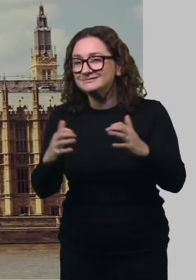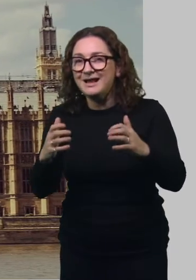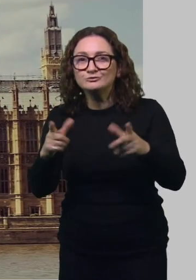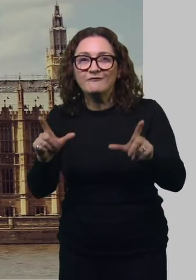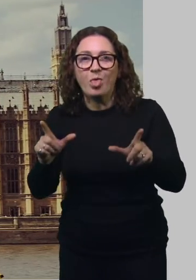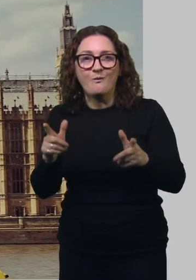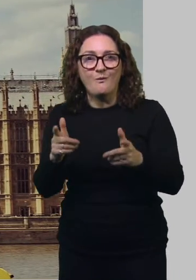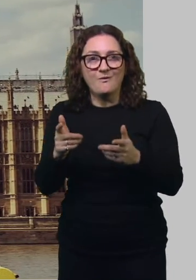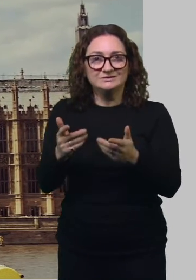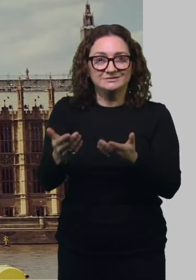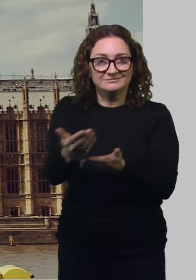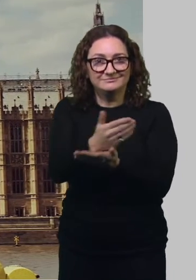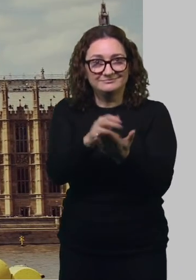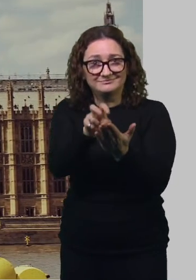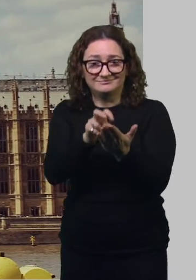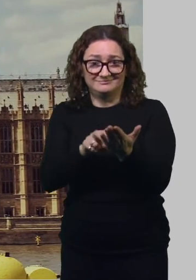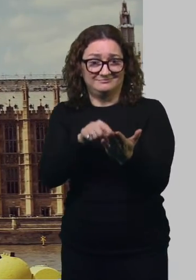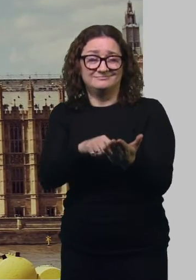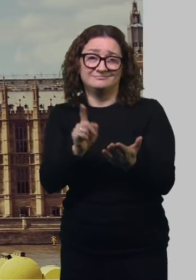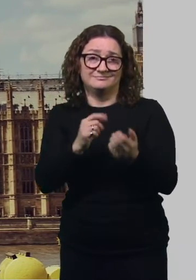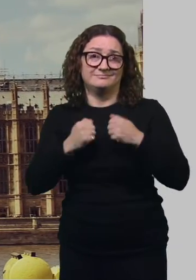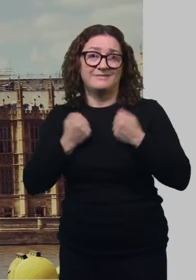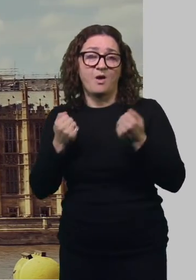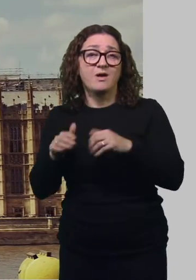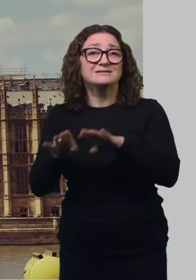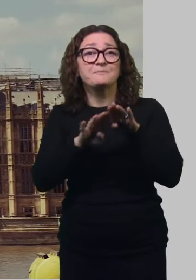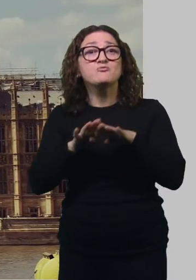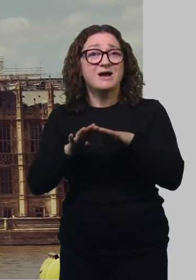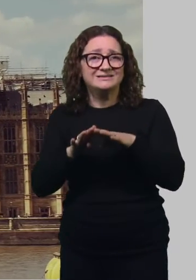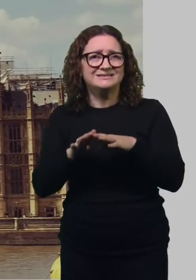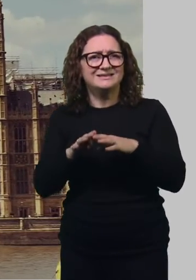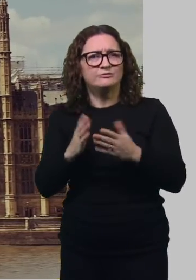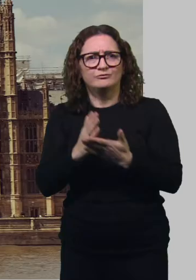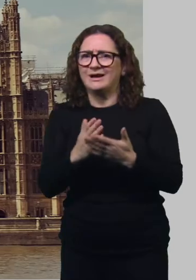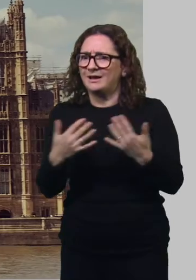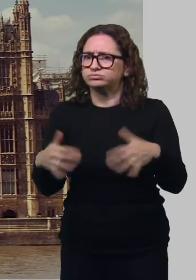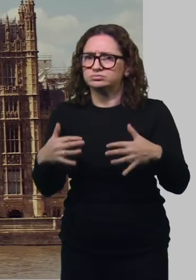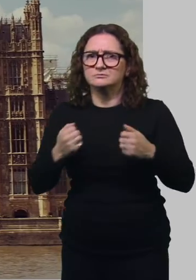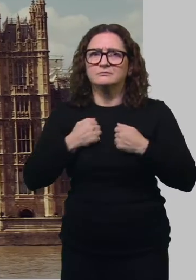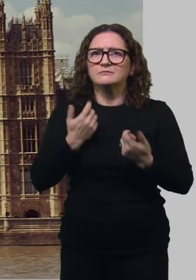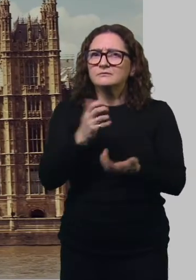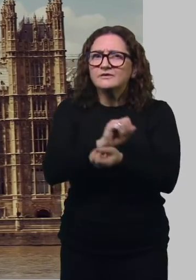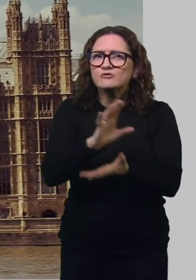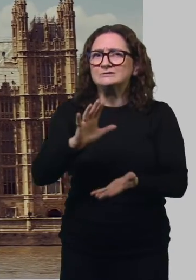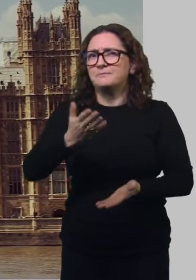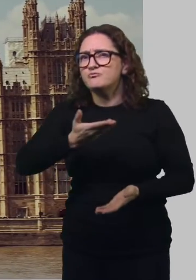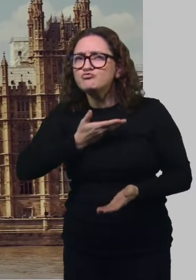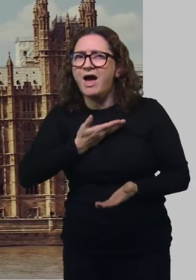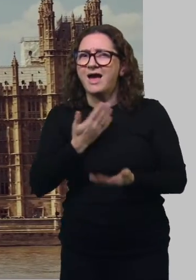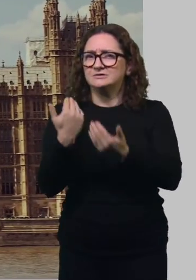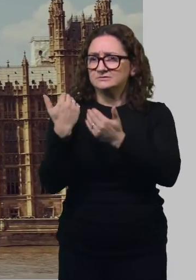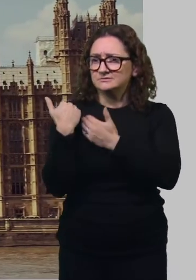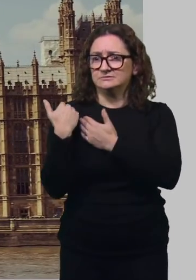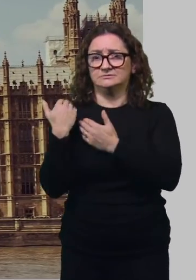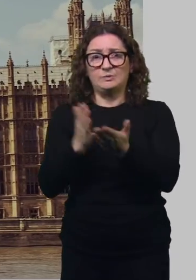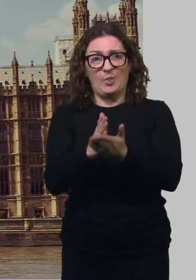and responsibilities for the last 500 years, and include some of the most important constitutional records in the world. They touch